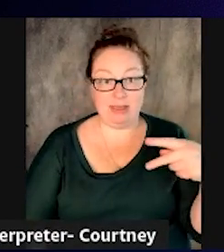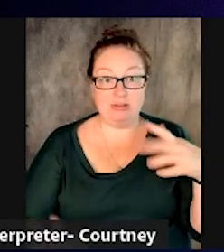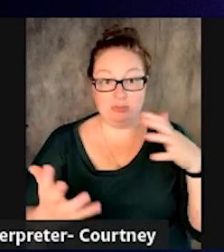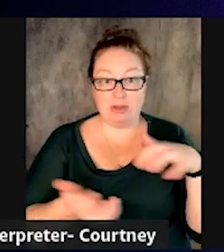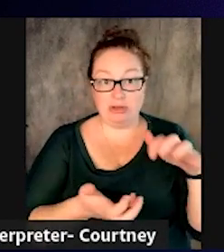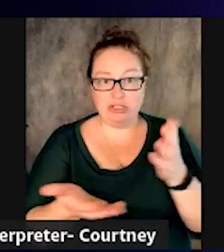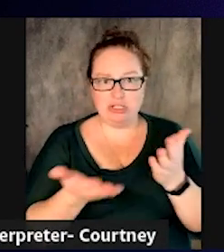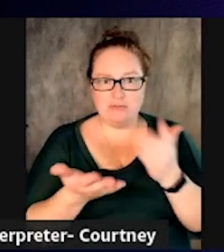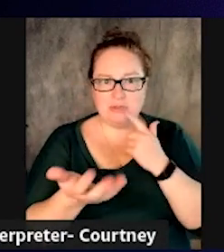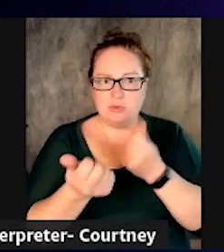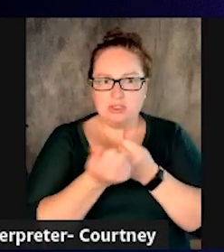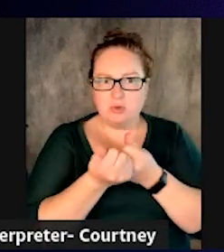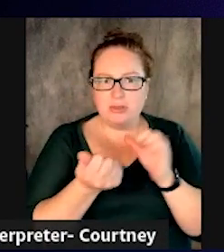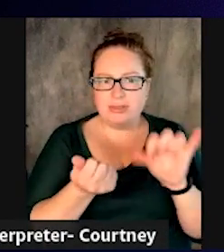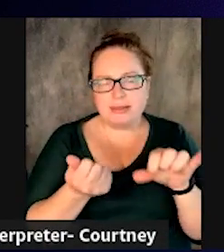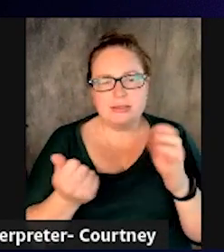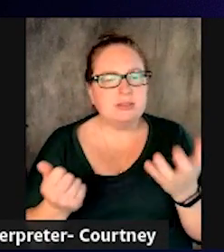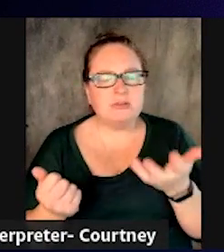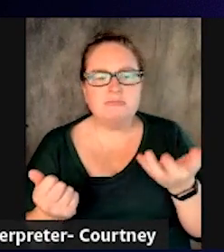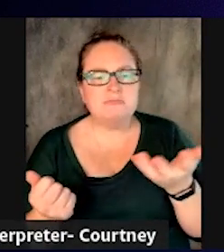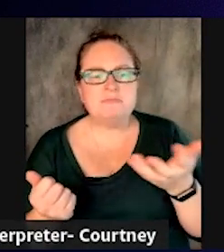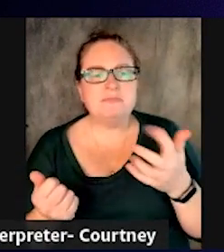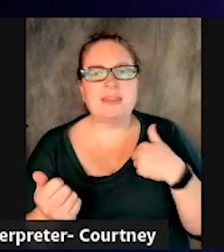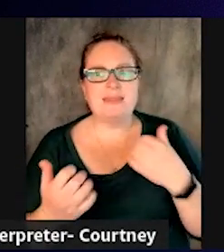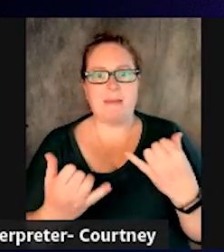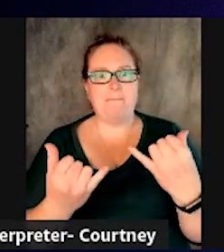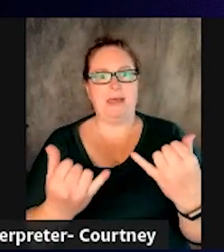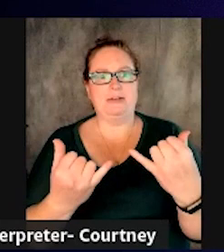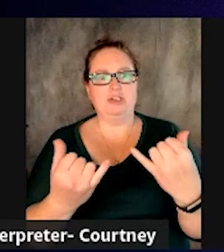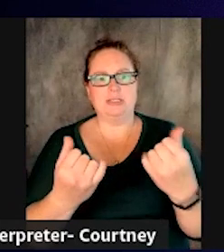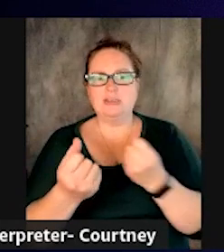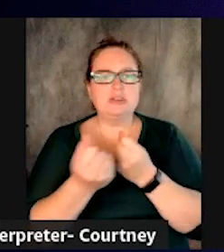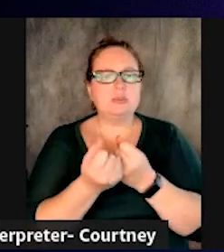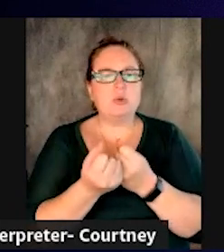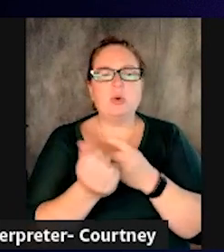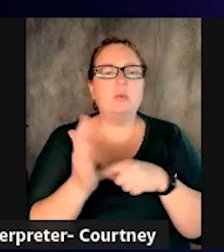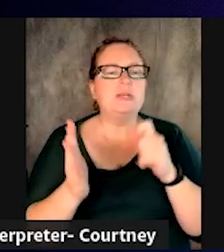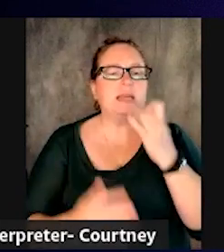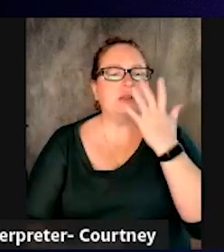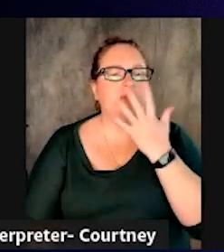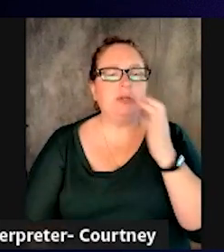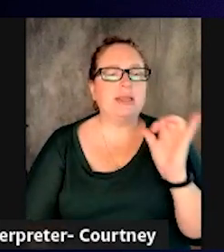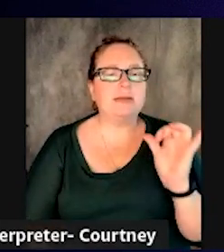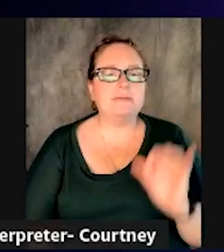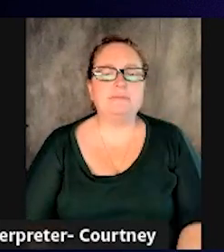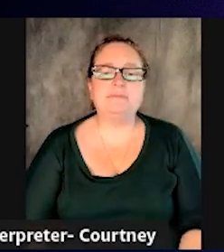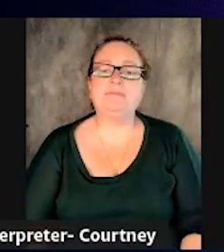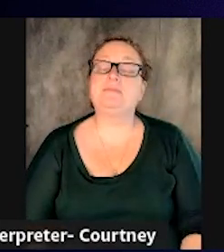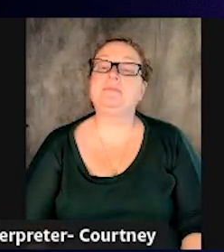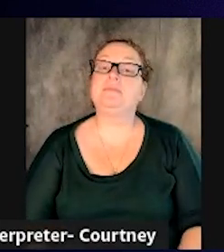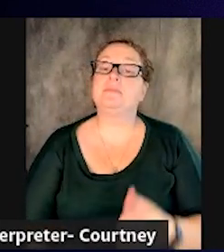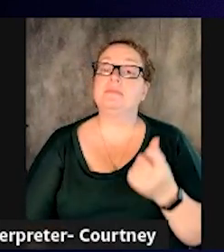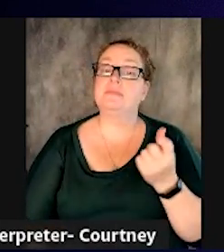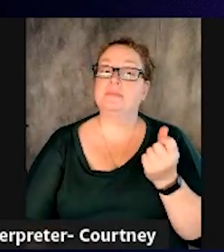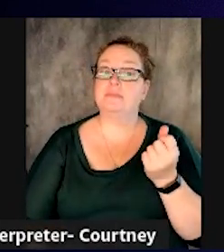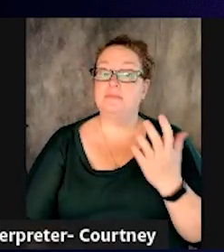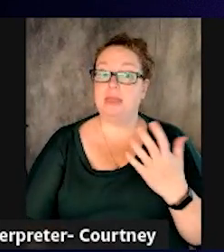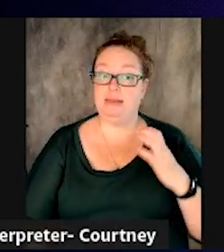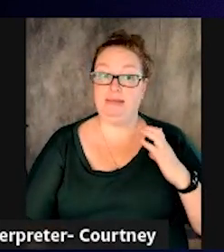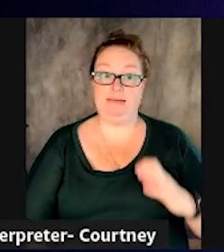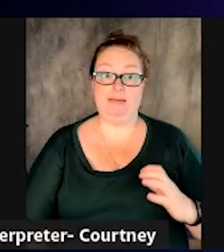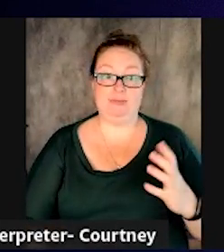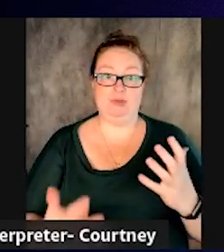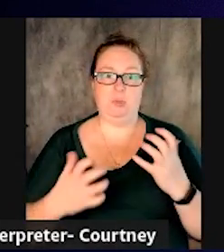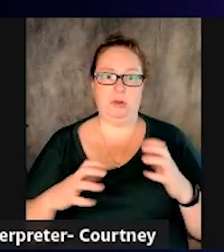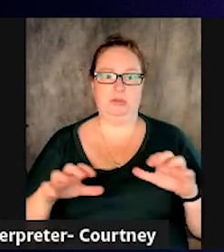So what kind of actions does the modernization support? Right. So many of our customers want to do more